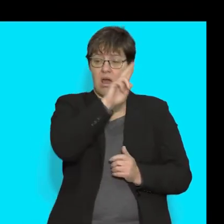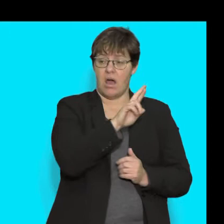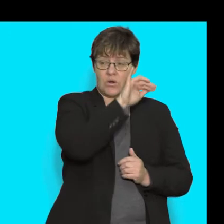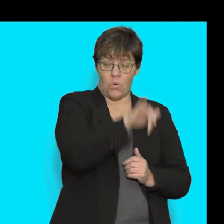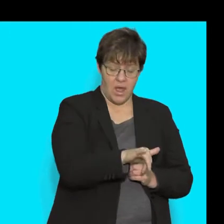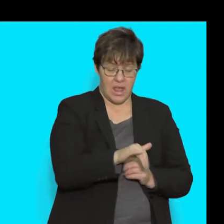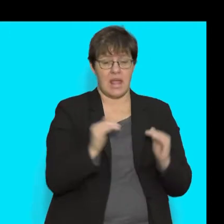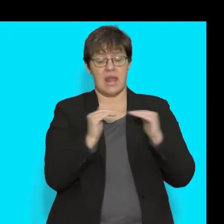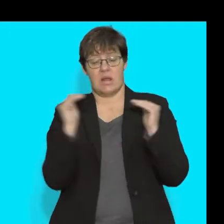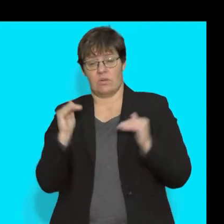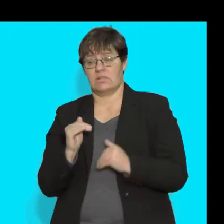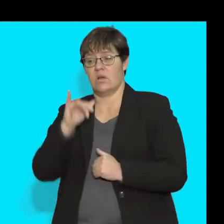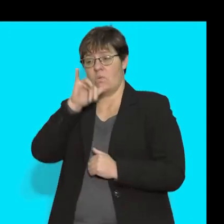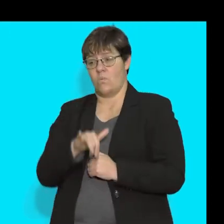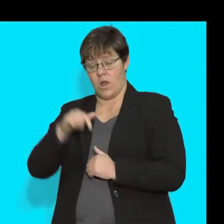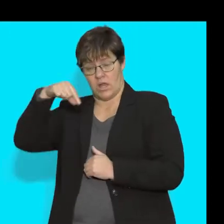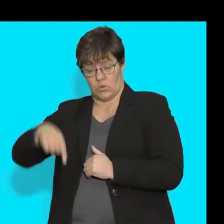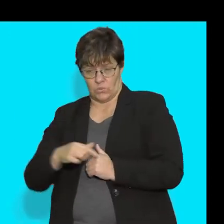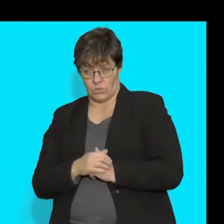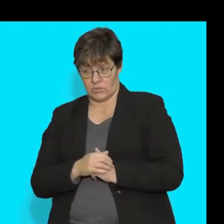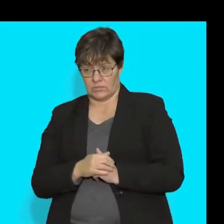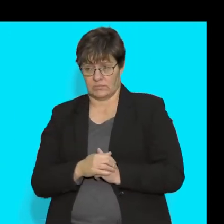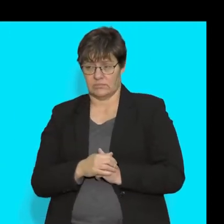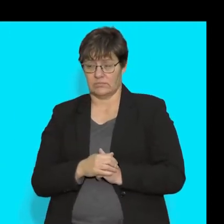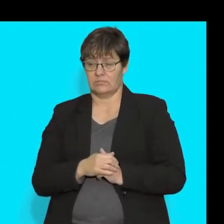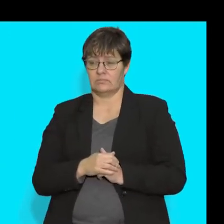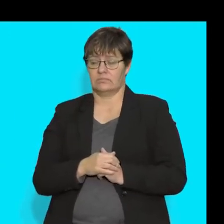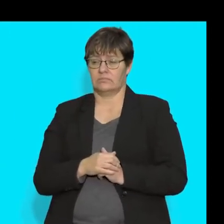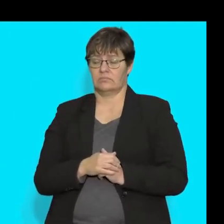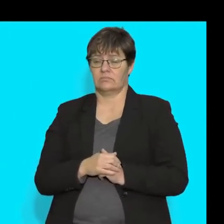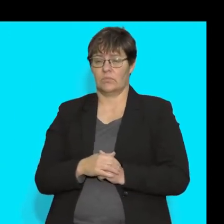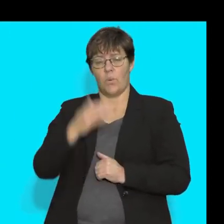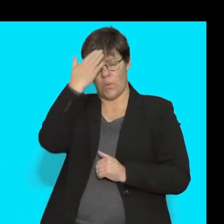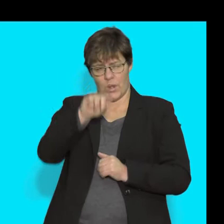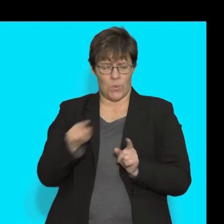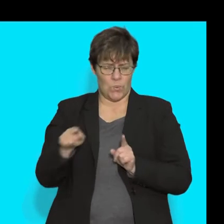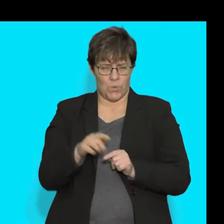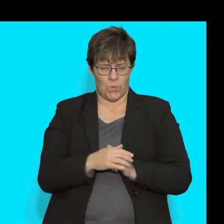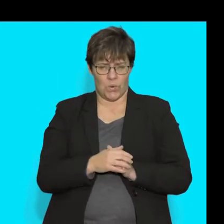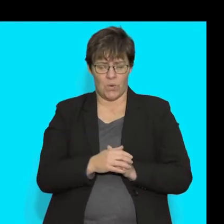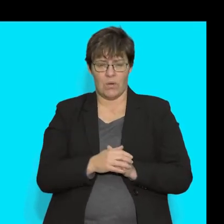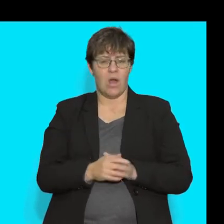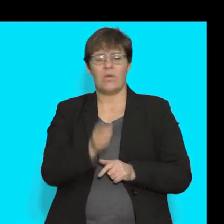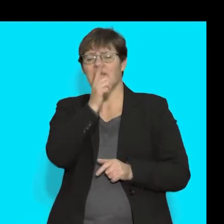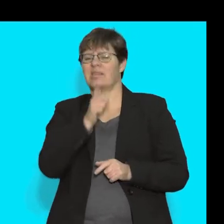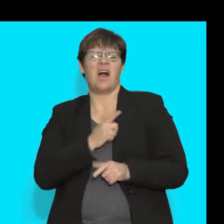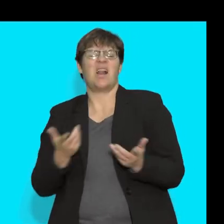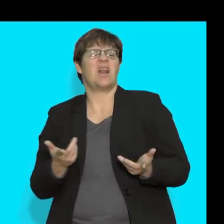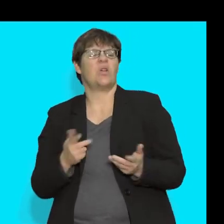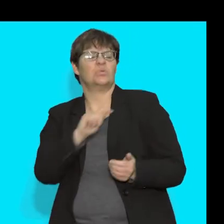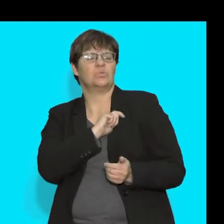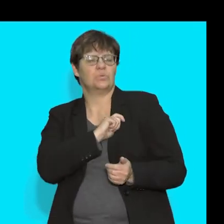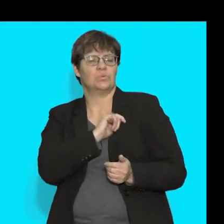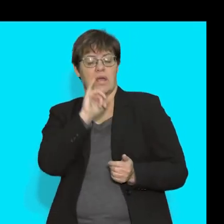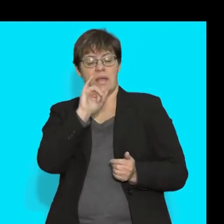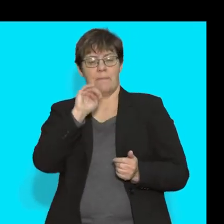point. And then Ry is equals to YQ. What do we know here? What